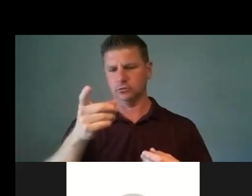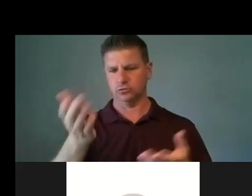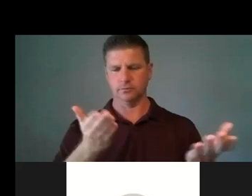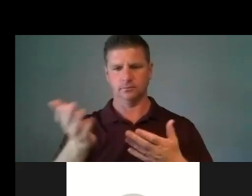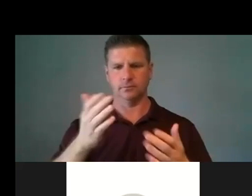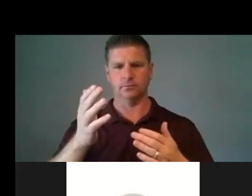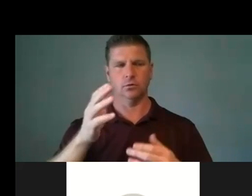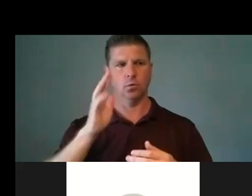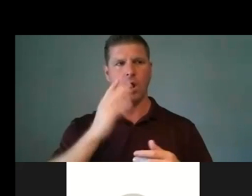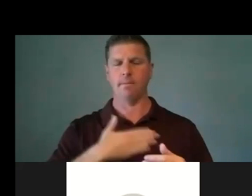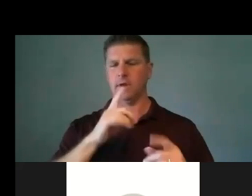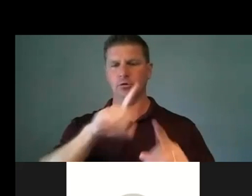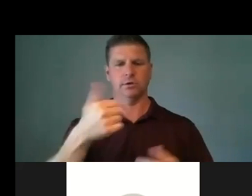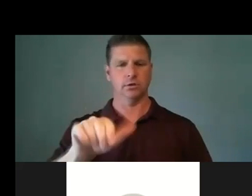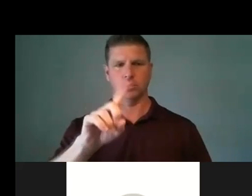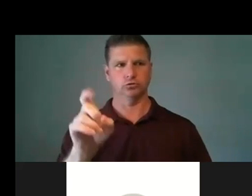questions.